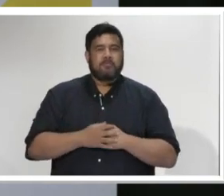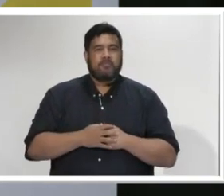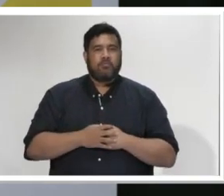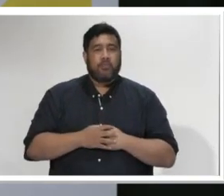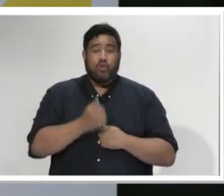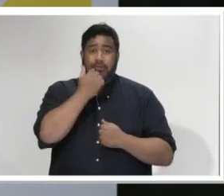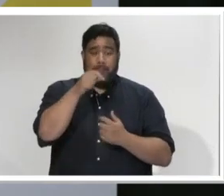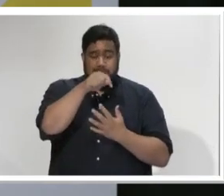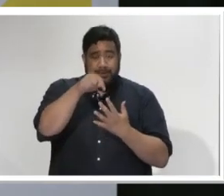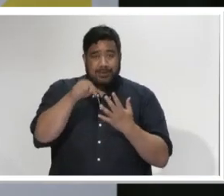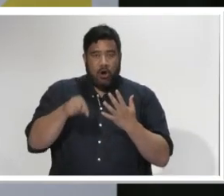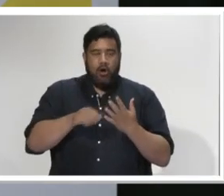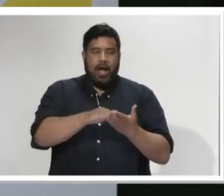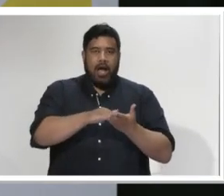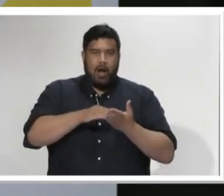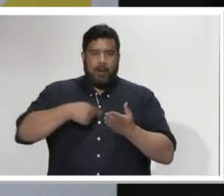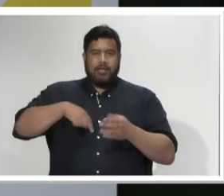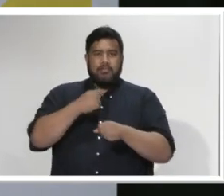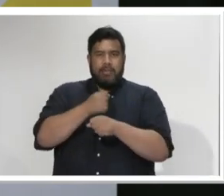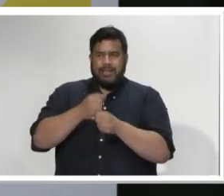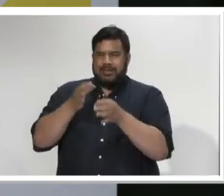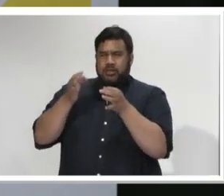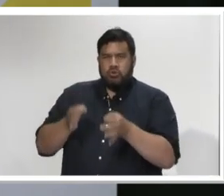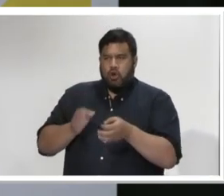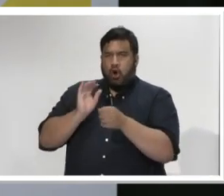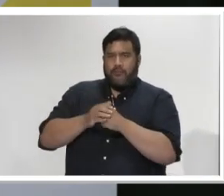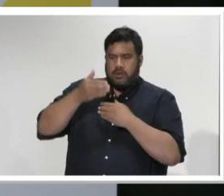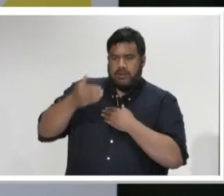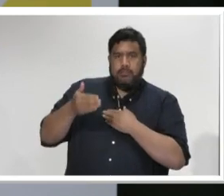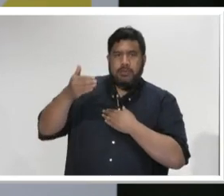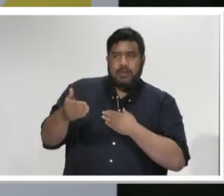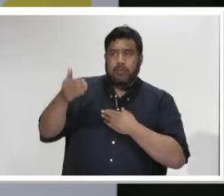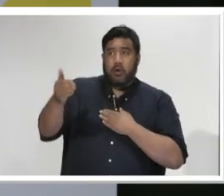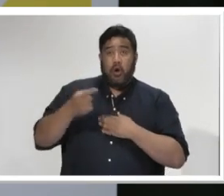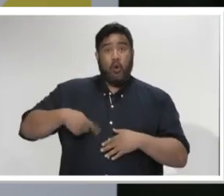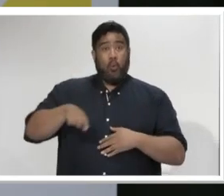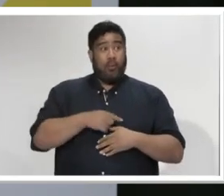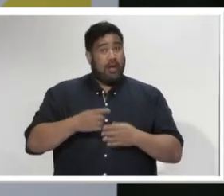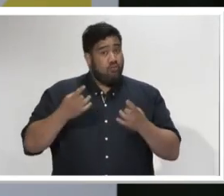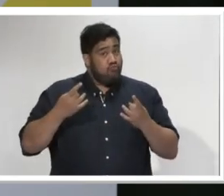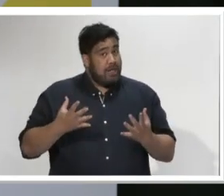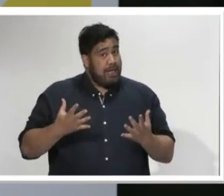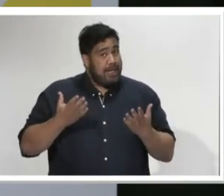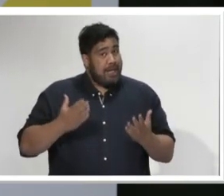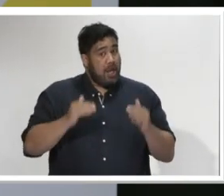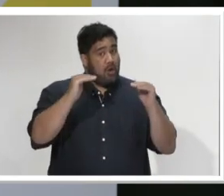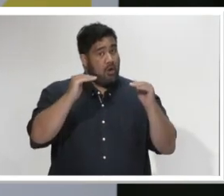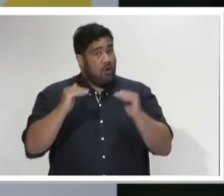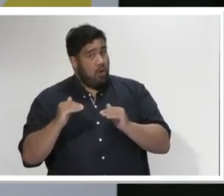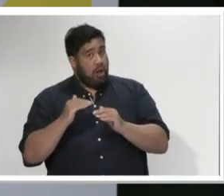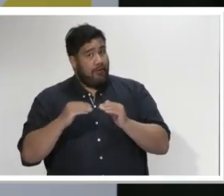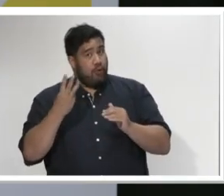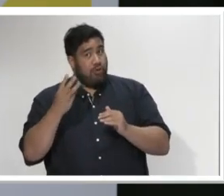need now to be able to inform a decision around whether we are in a position to step down from alert level